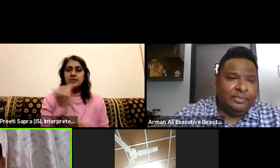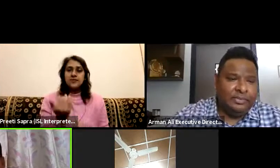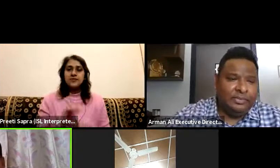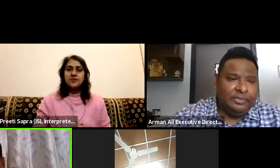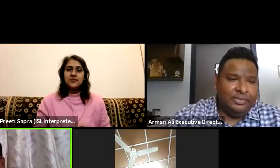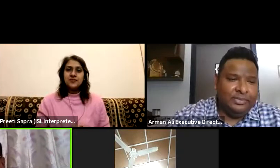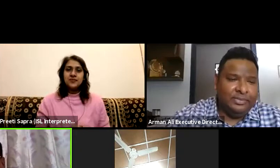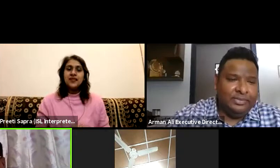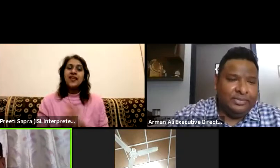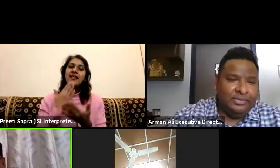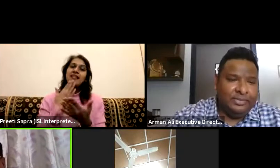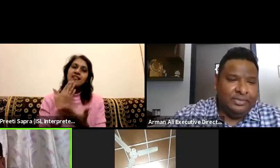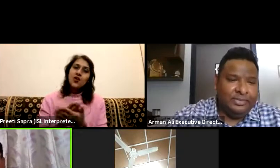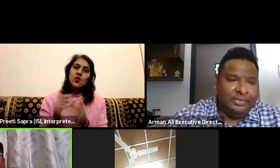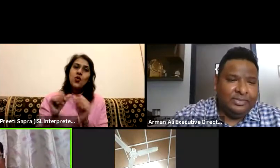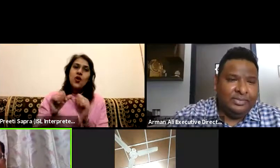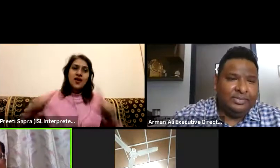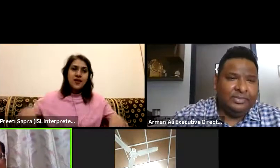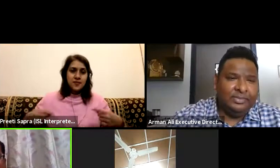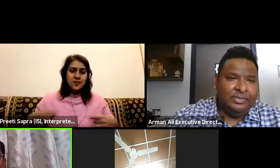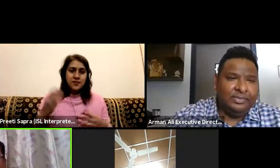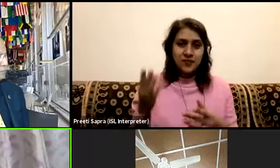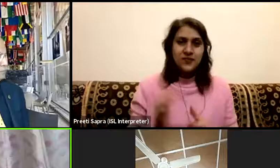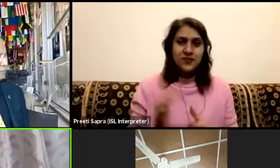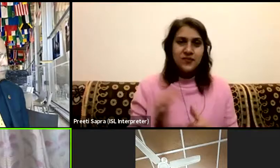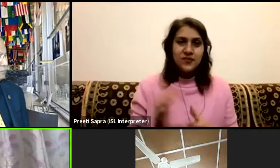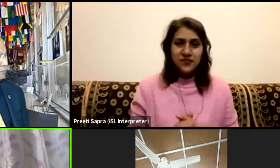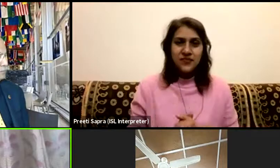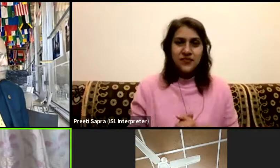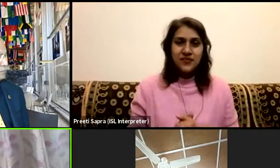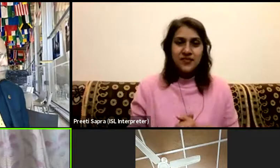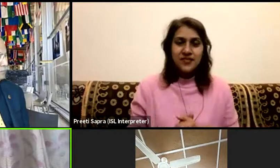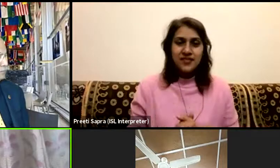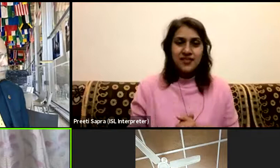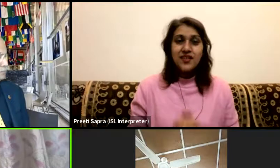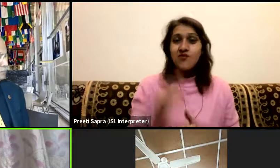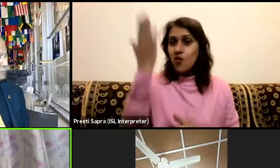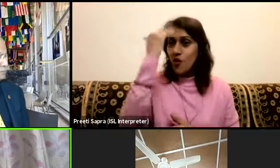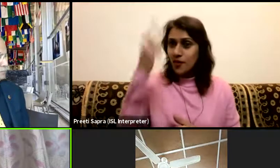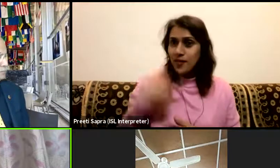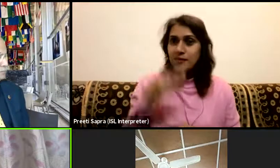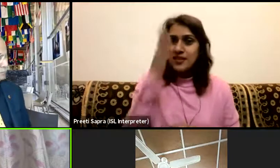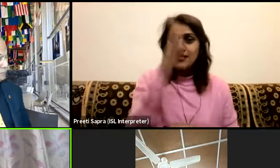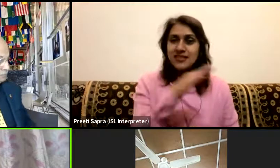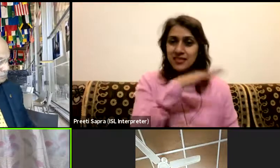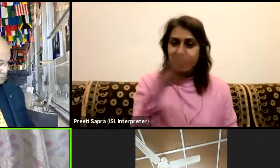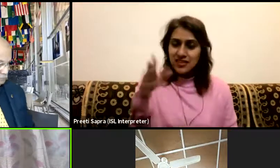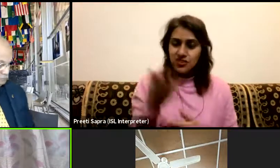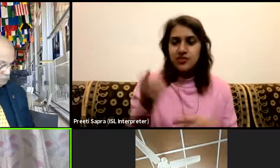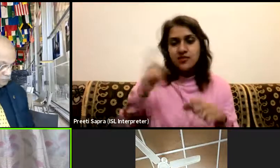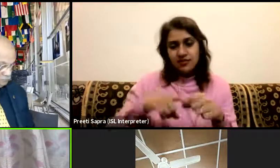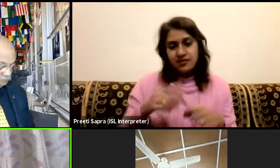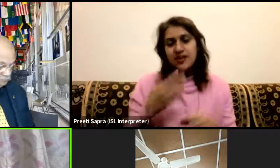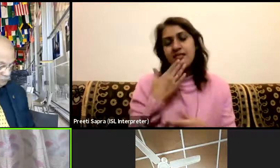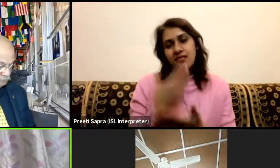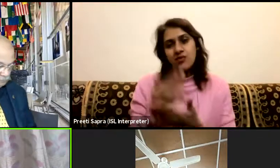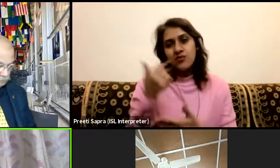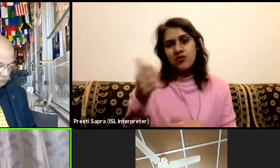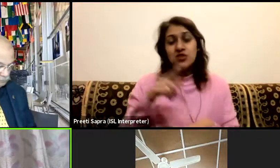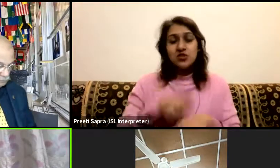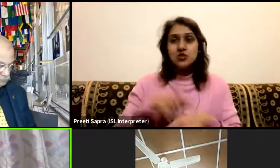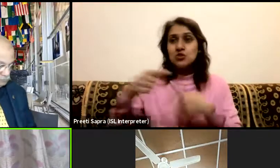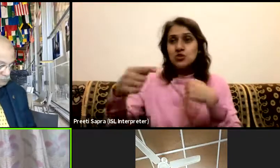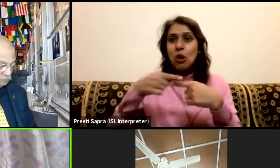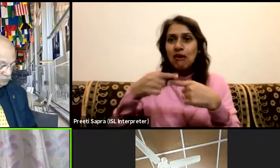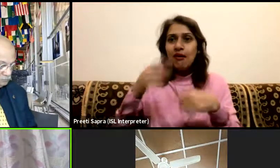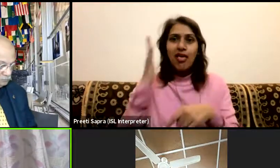Arman. I'd at the outset like to thank Arman for inviting me to this session. It was at a very short notice,